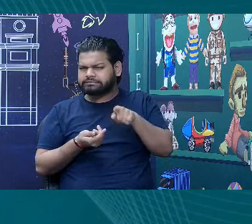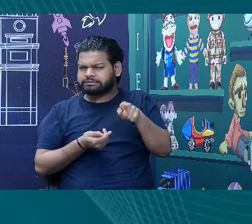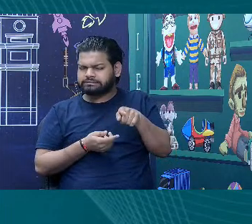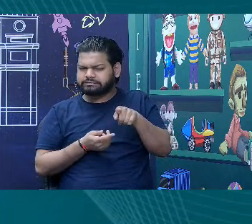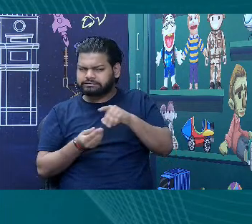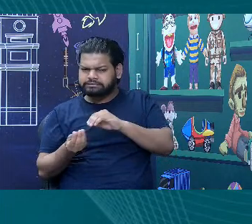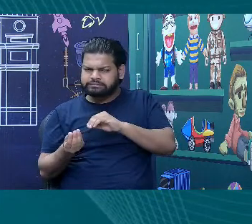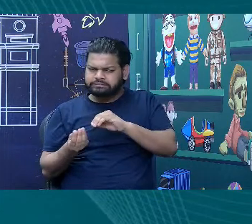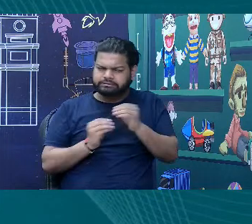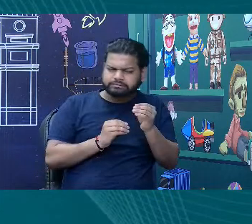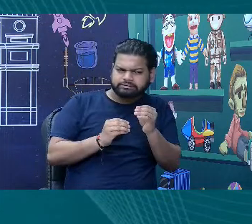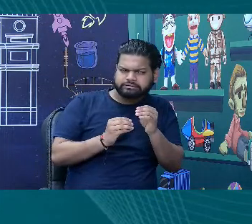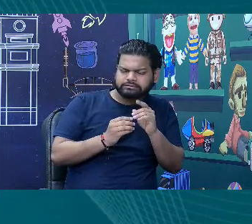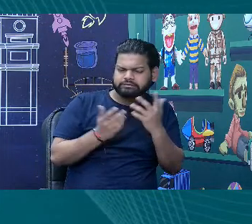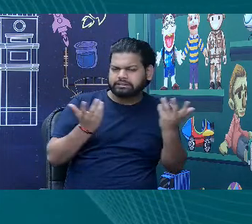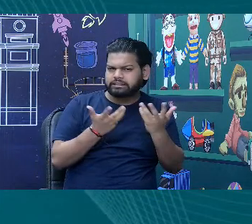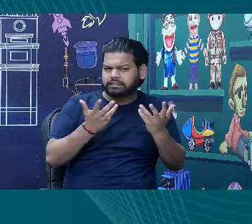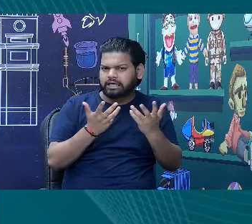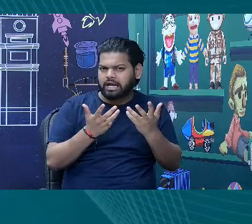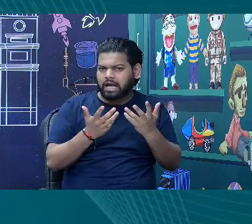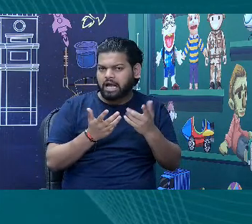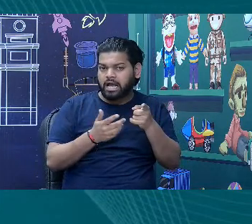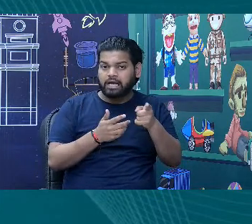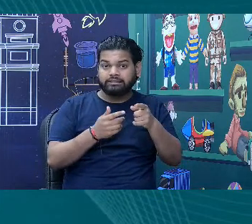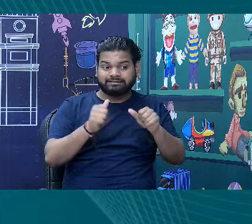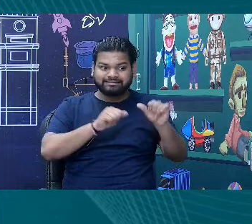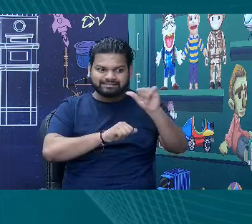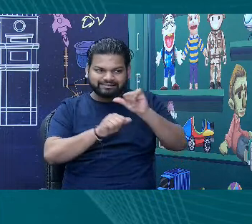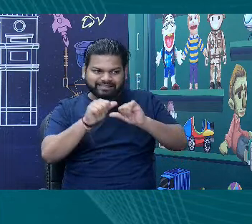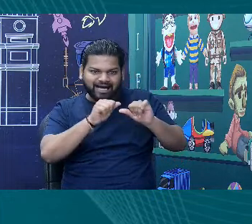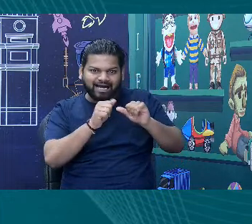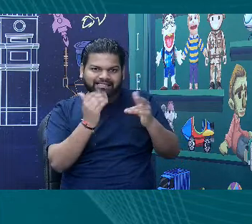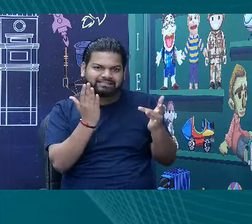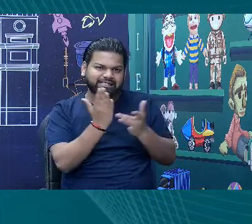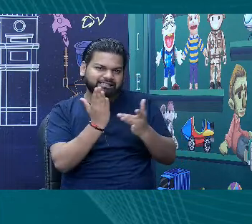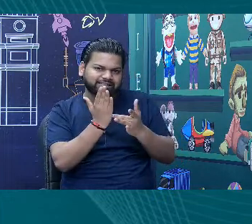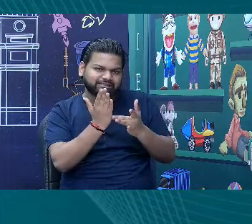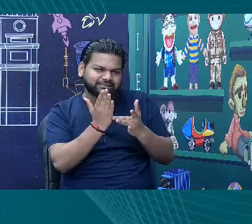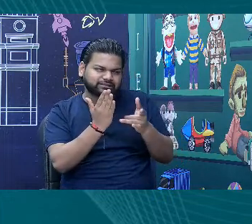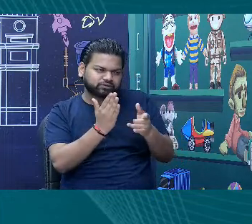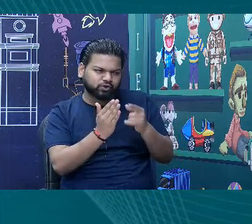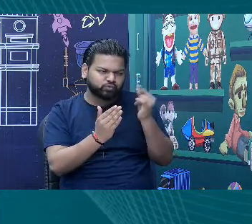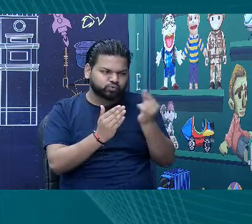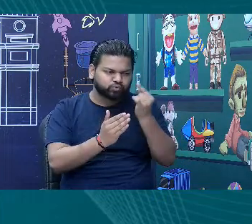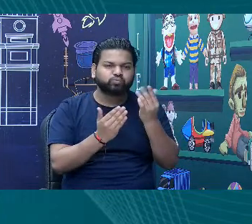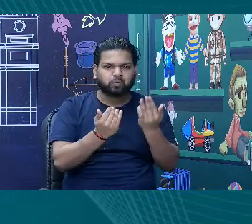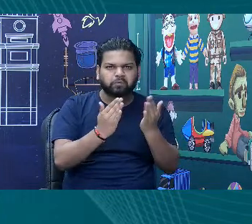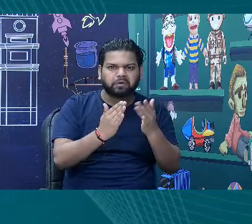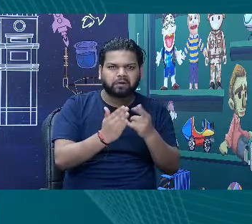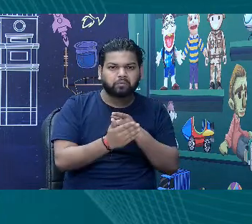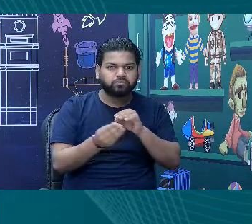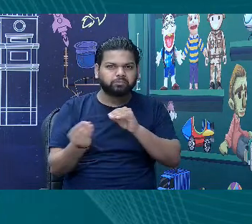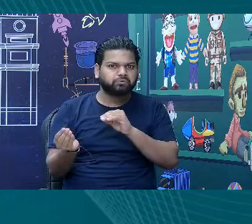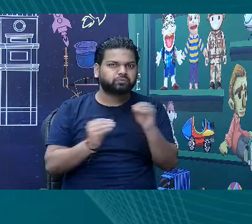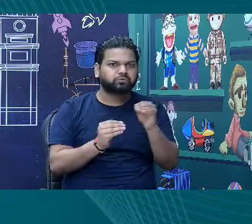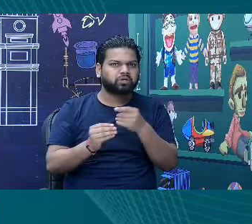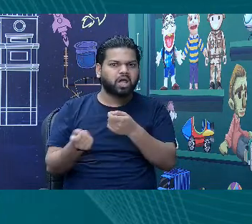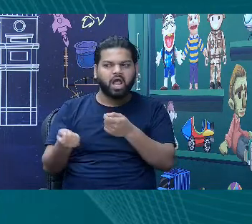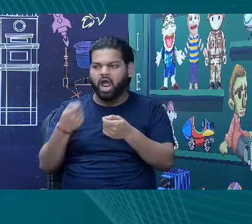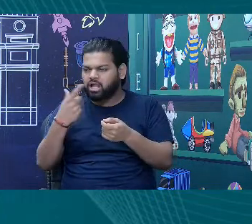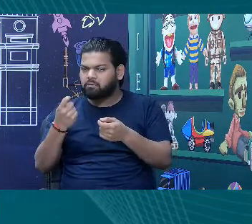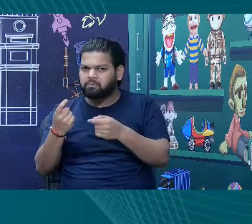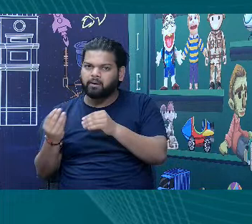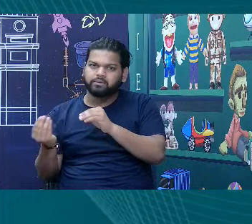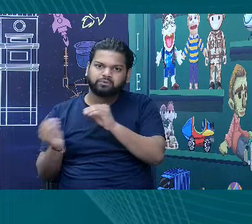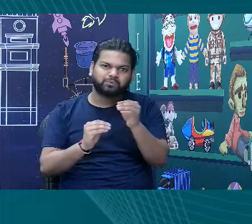speak, he took the help of science. Now, this was possible through his state-of-the-art motorized